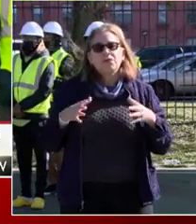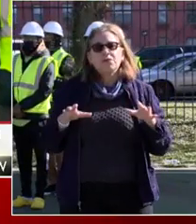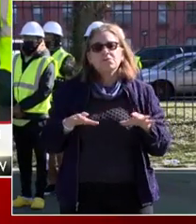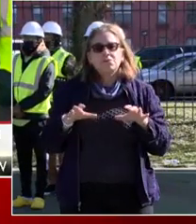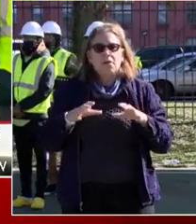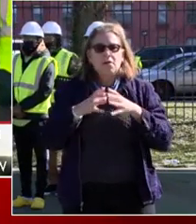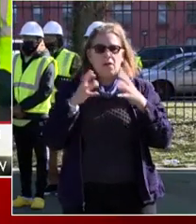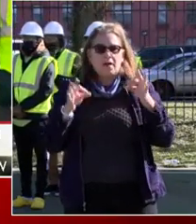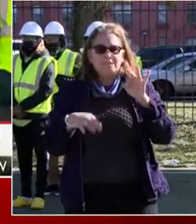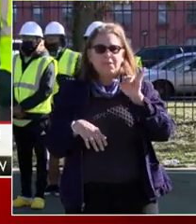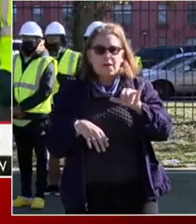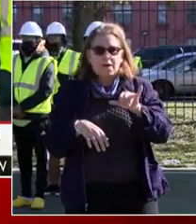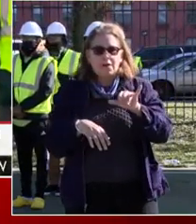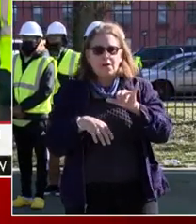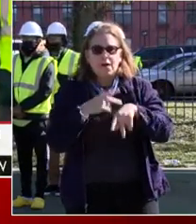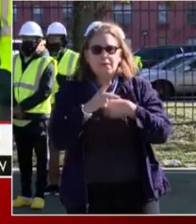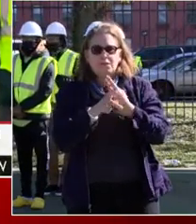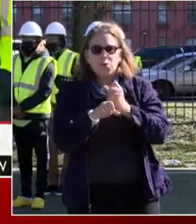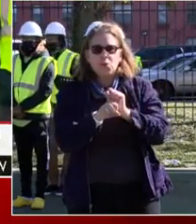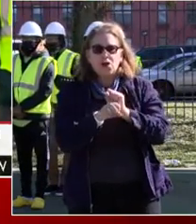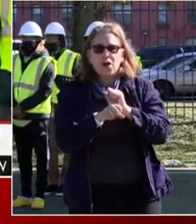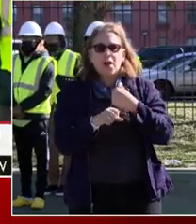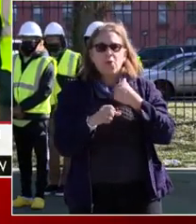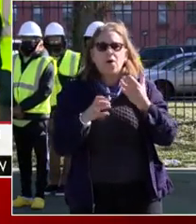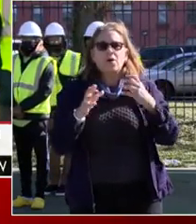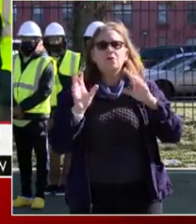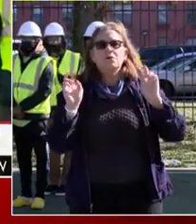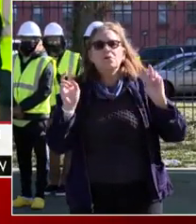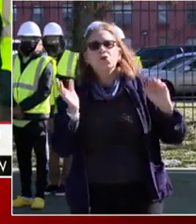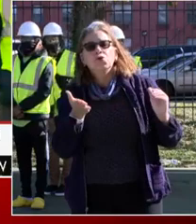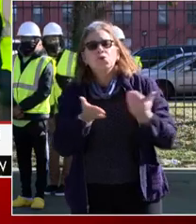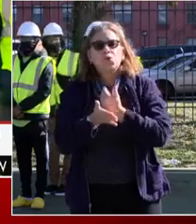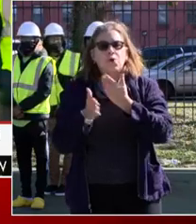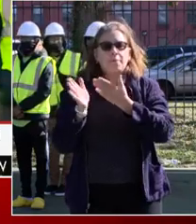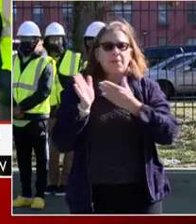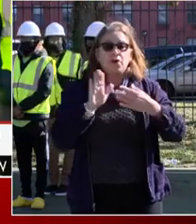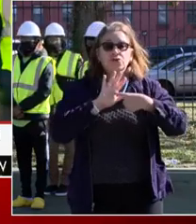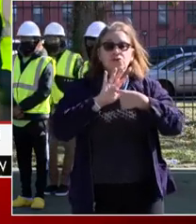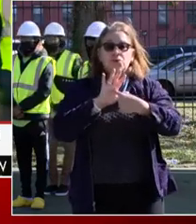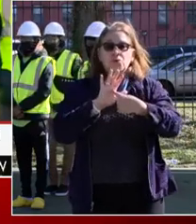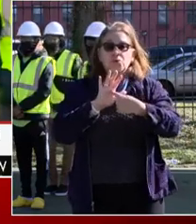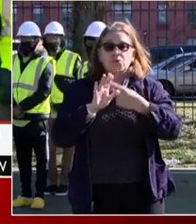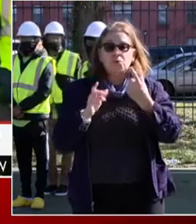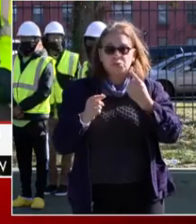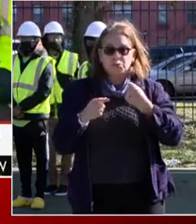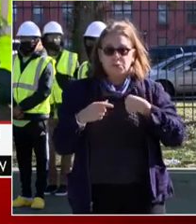we've done and what's in the plan. And I have to get that back to you. I don't have it off the top.